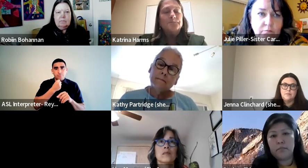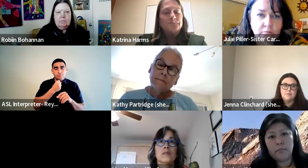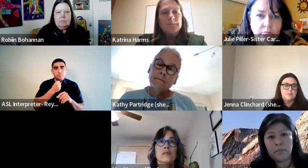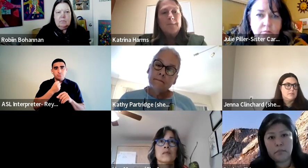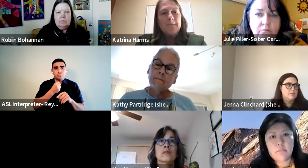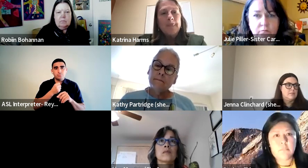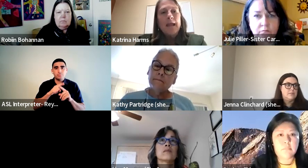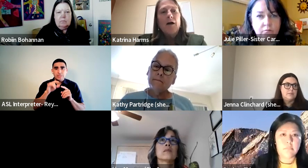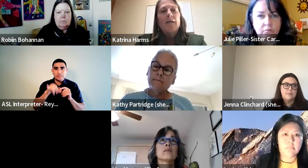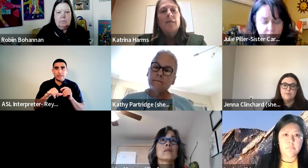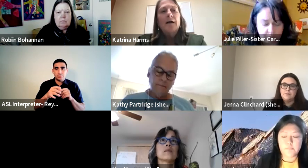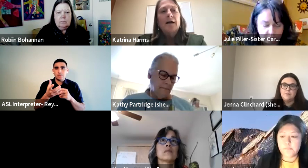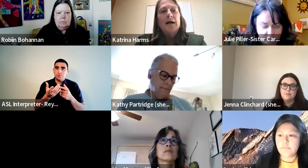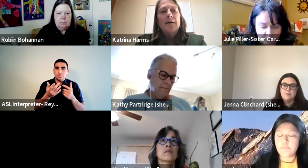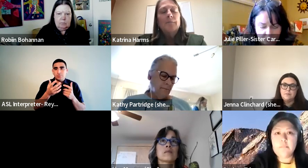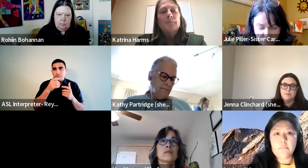the